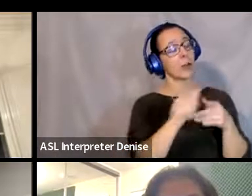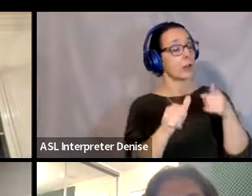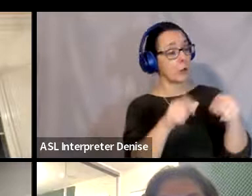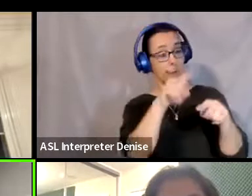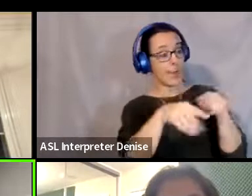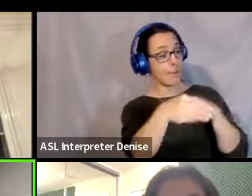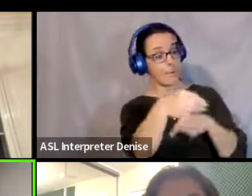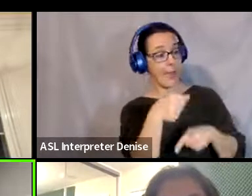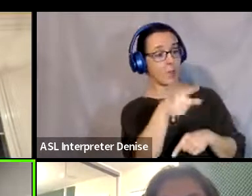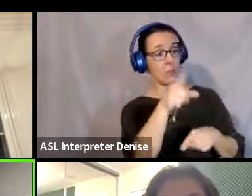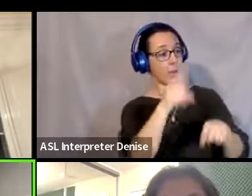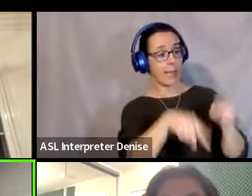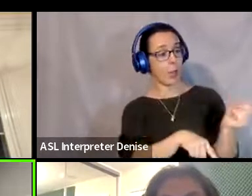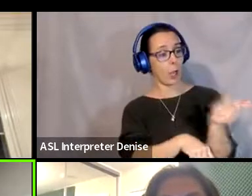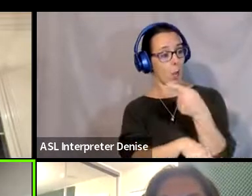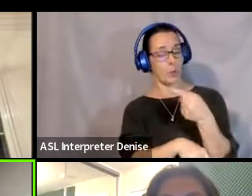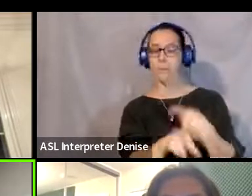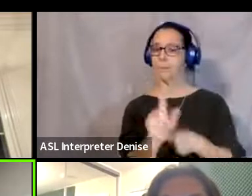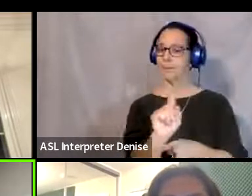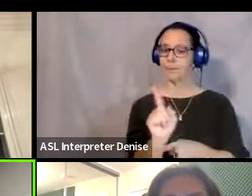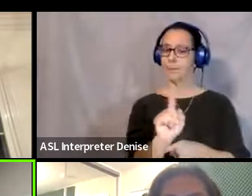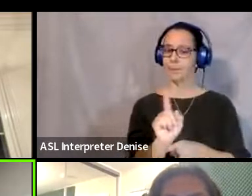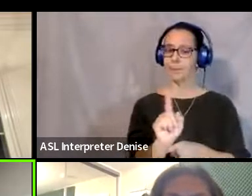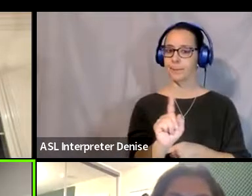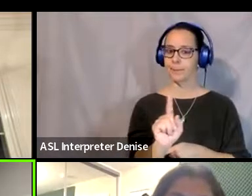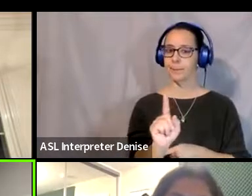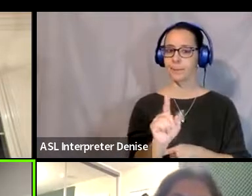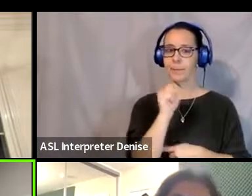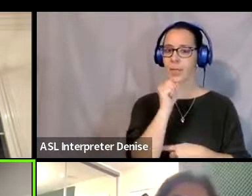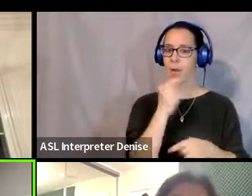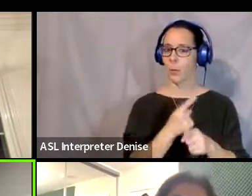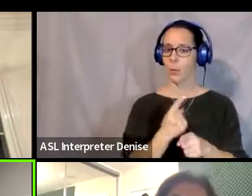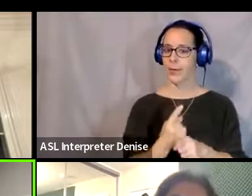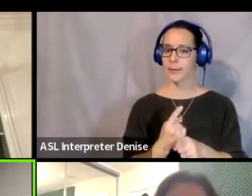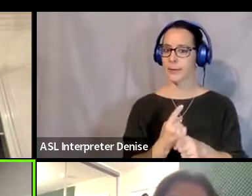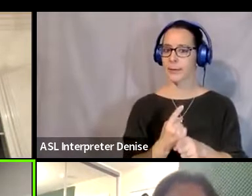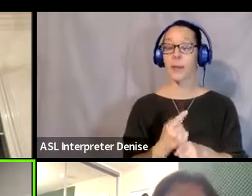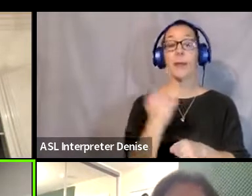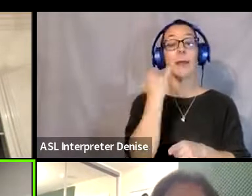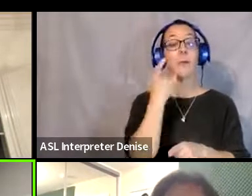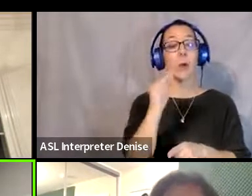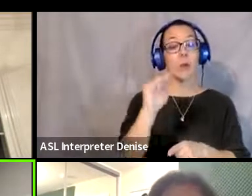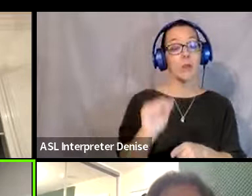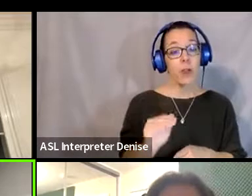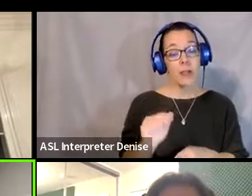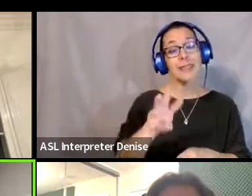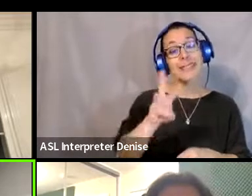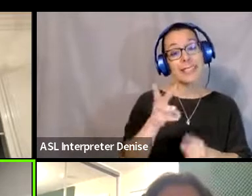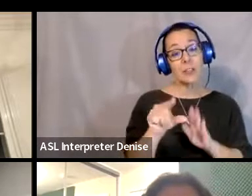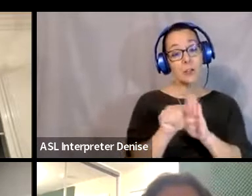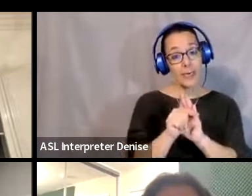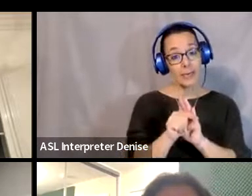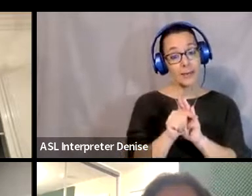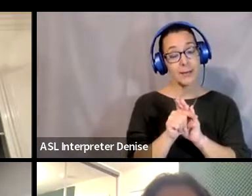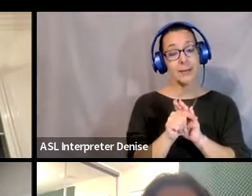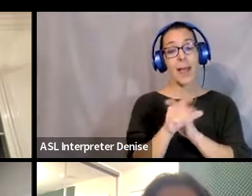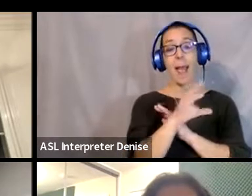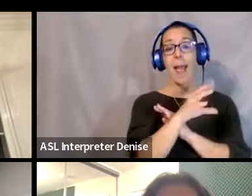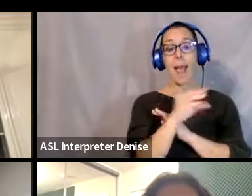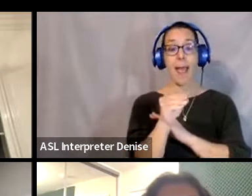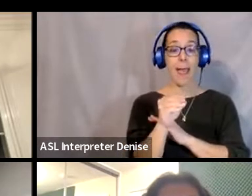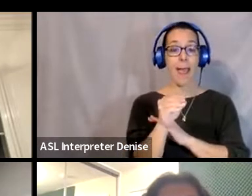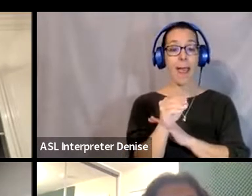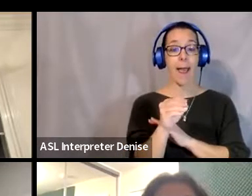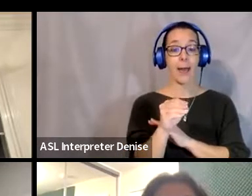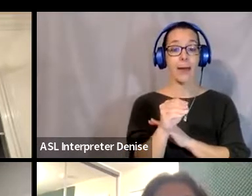don't go. That's not how we do things. So if your child is in 6th grade, and if indeed the trip happens this